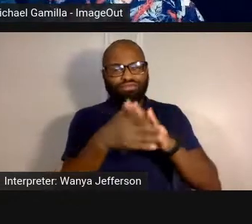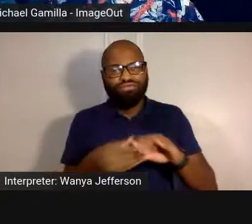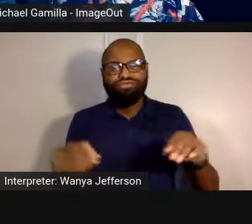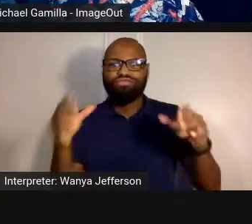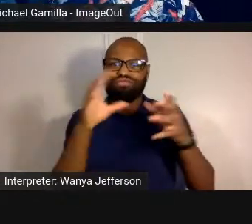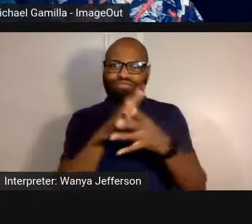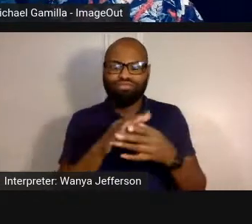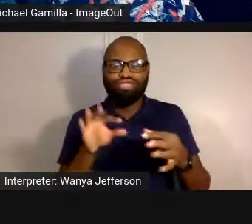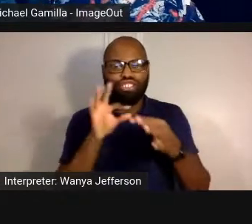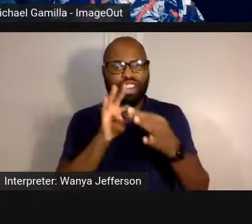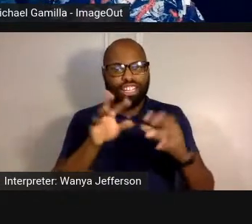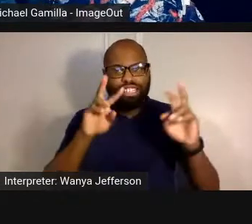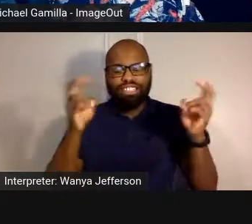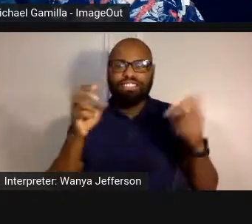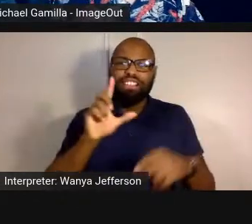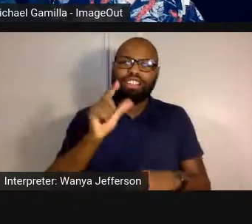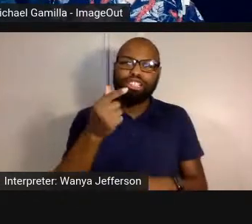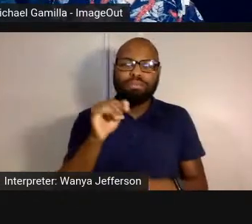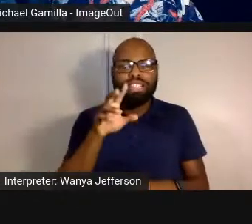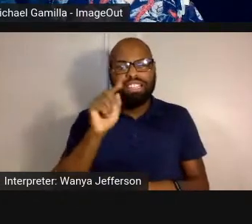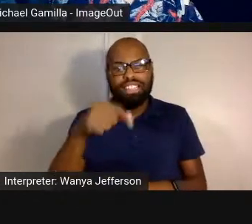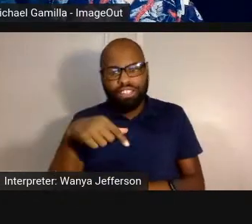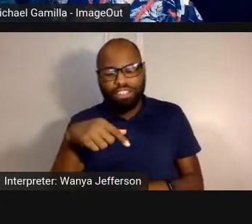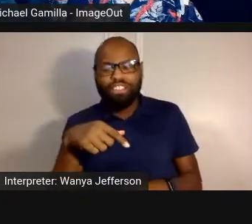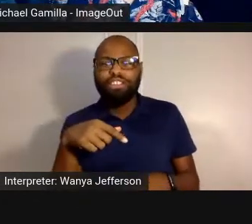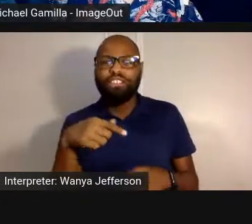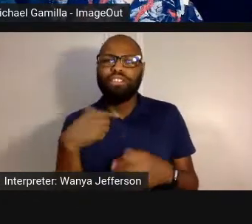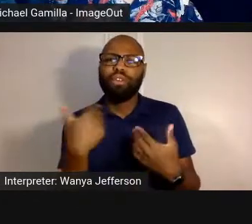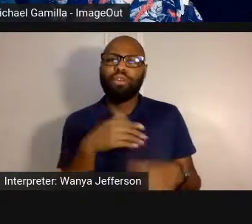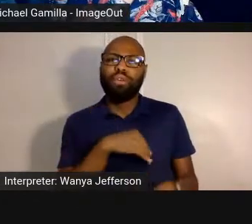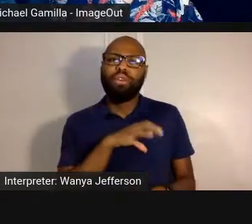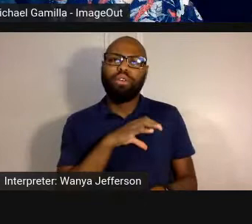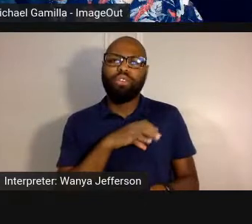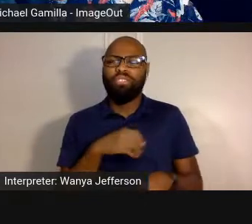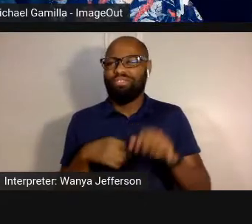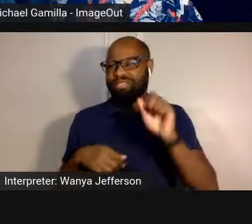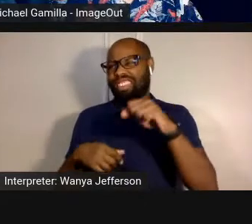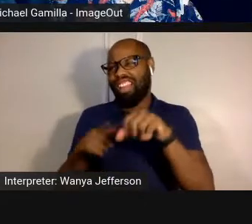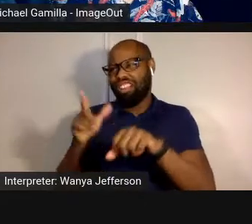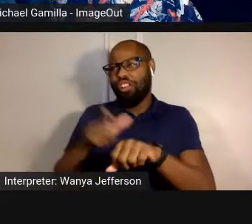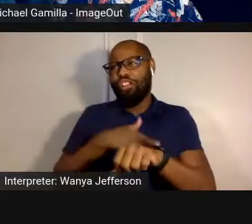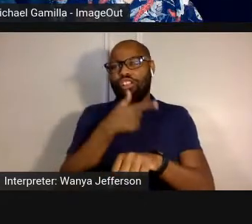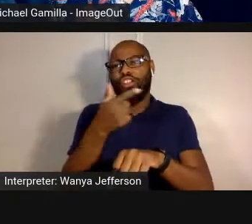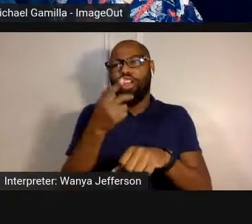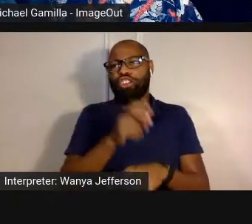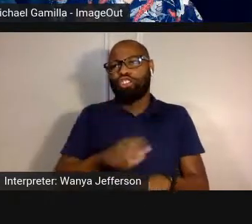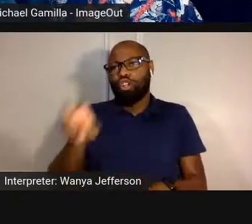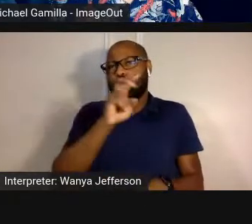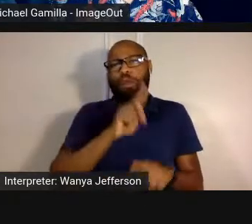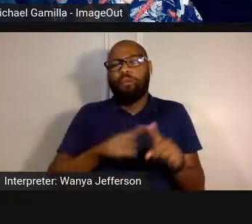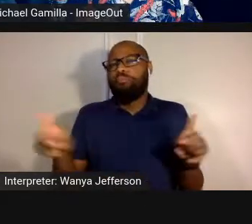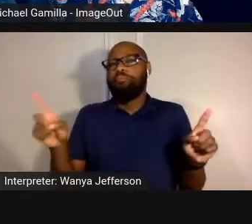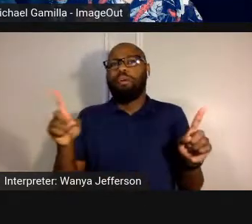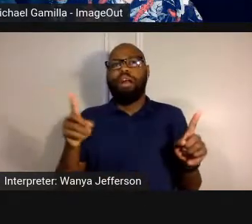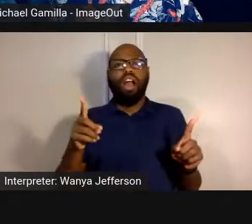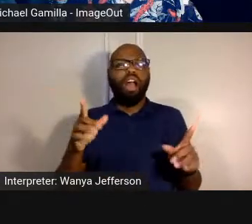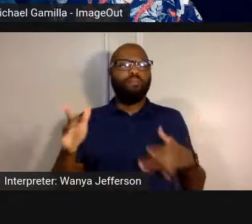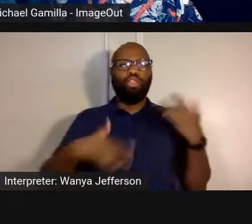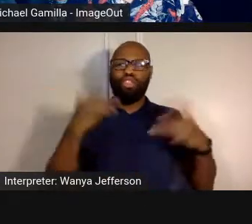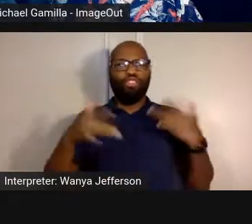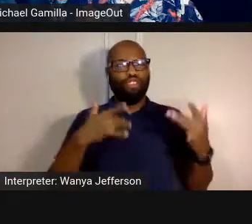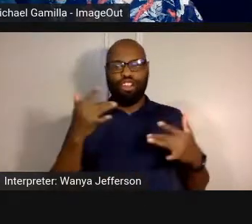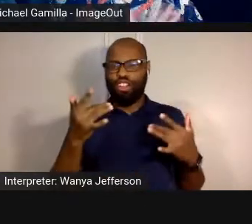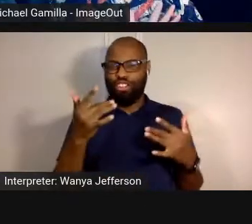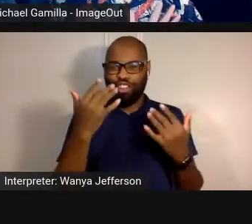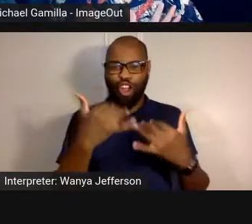identity, that also is very rewarding. It was a long journey, but I'm just thrilled that, you know, audiences are being able to see it.